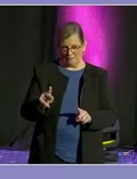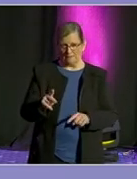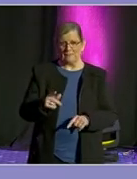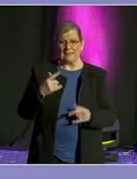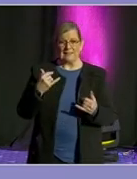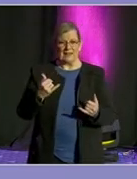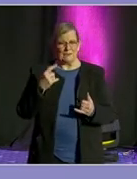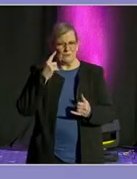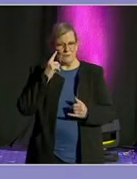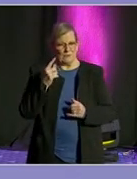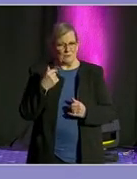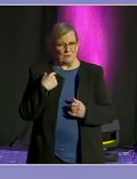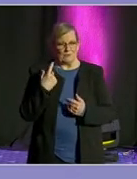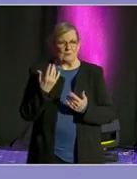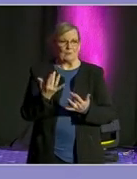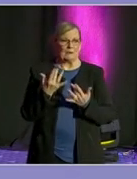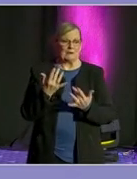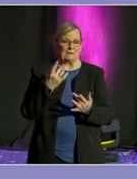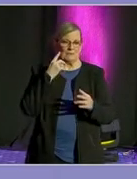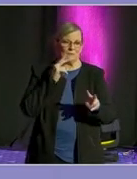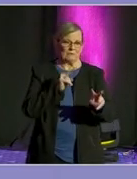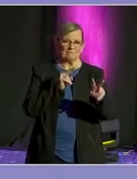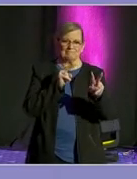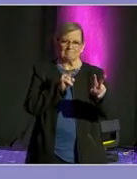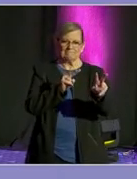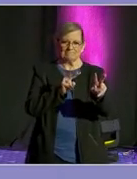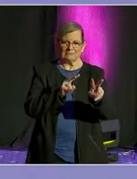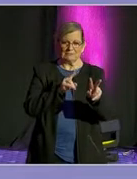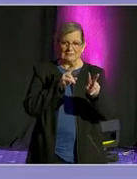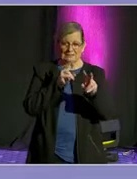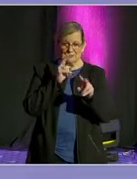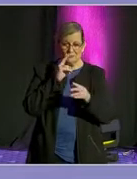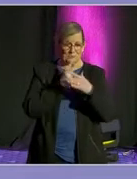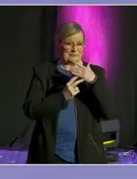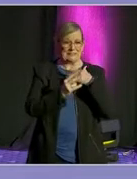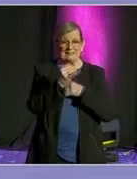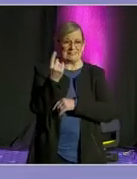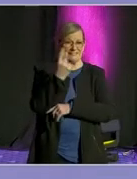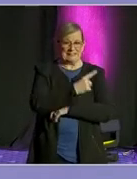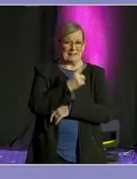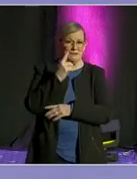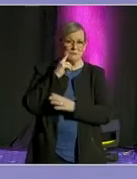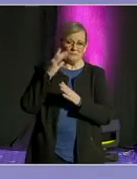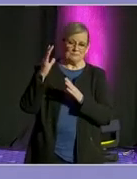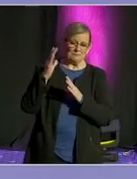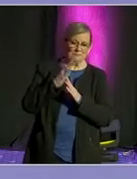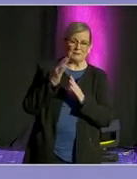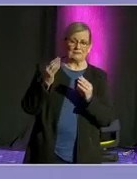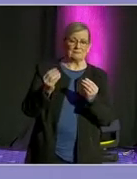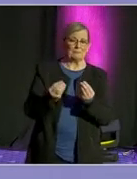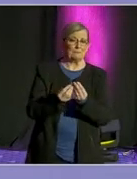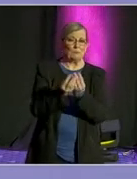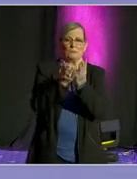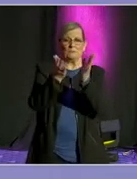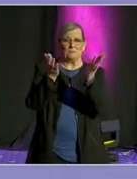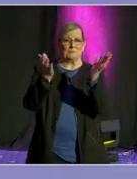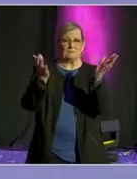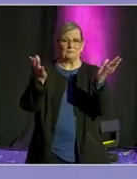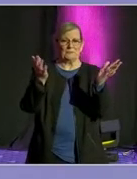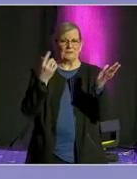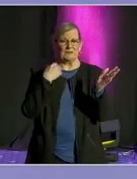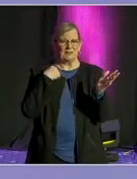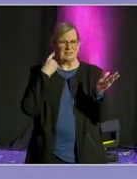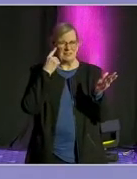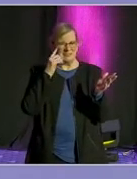all been waiting for, the projected dates for peak bloom. Defined as when 70% of the Yoshino cherry